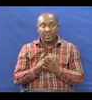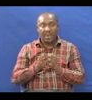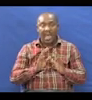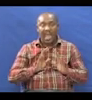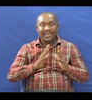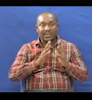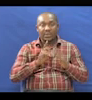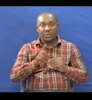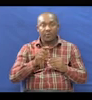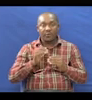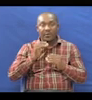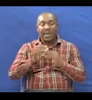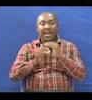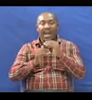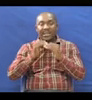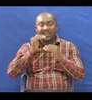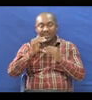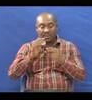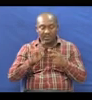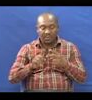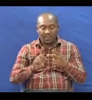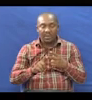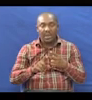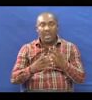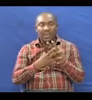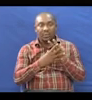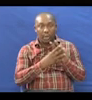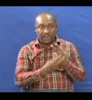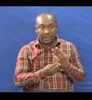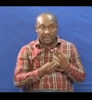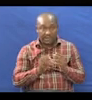existence of classes, existence of exploitation,